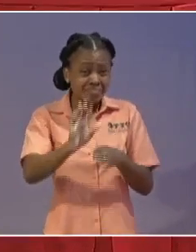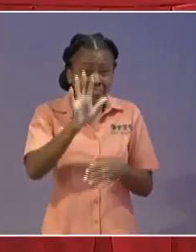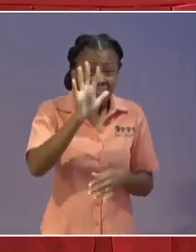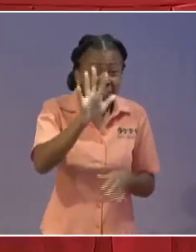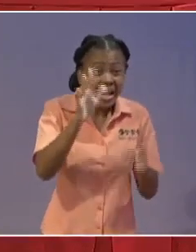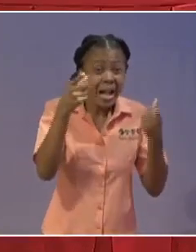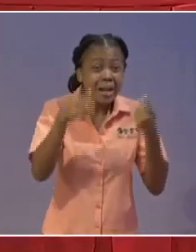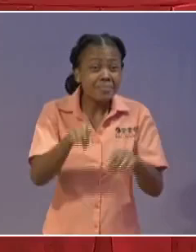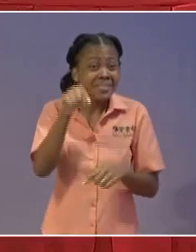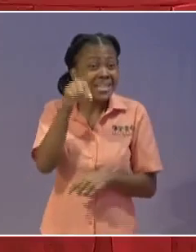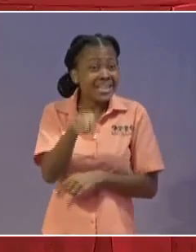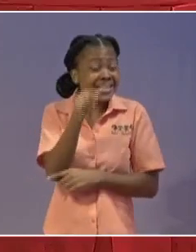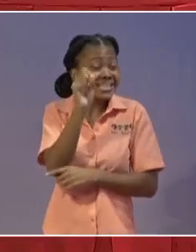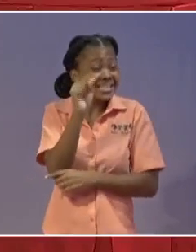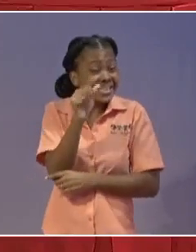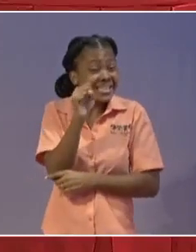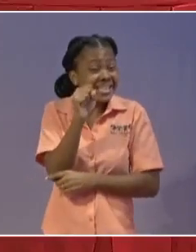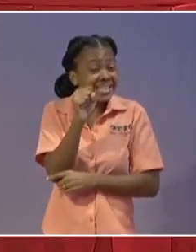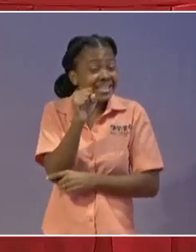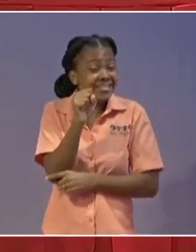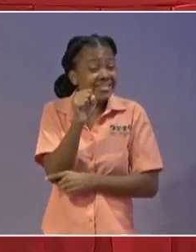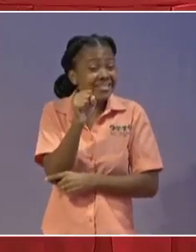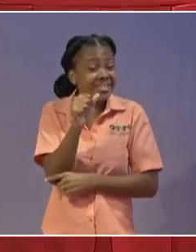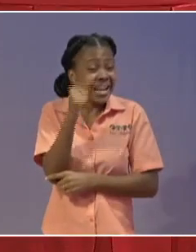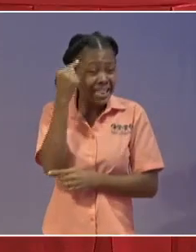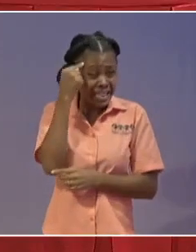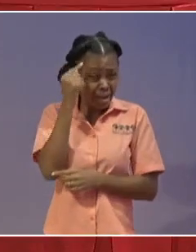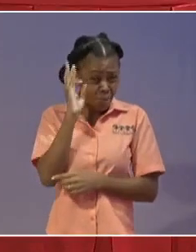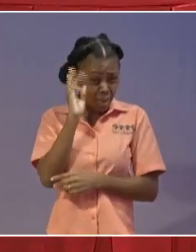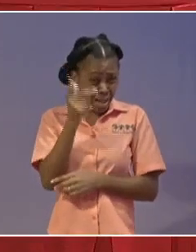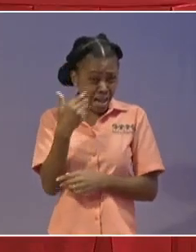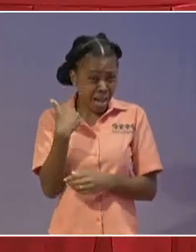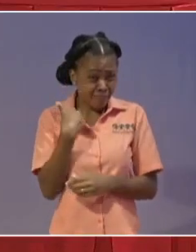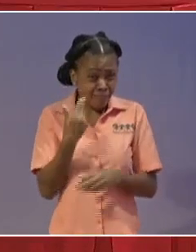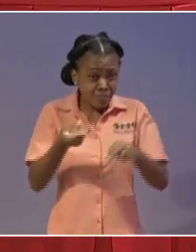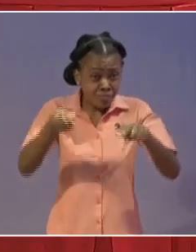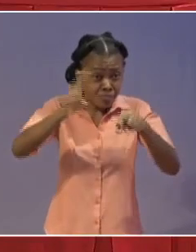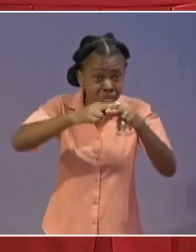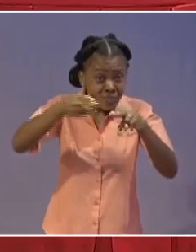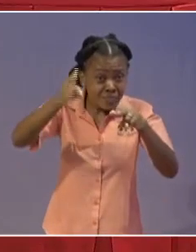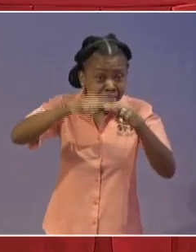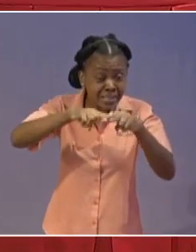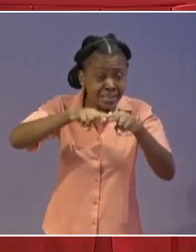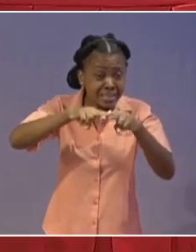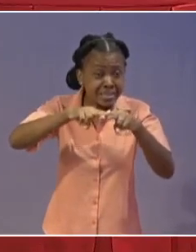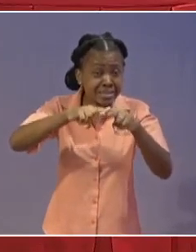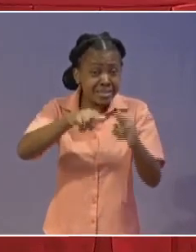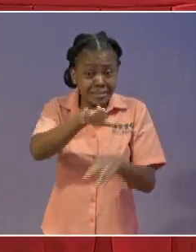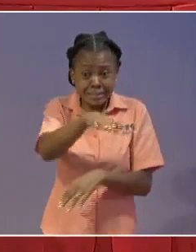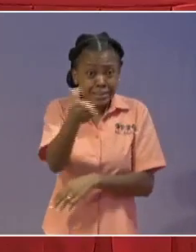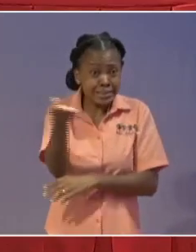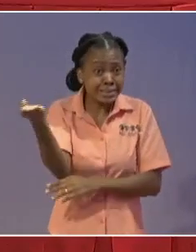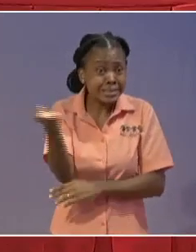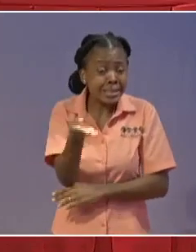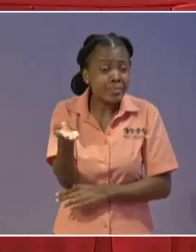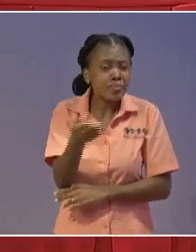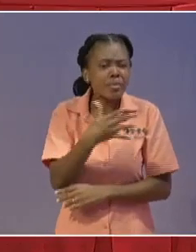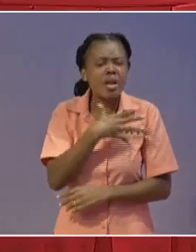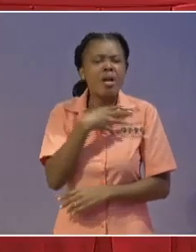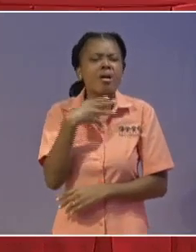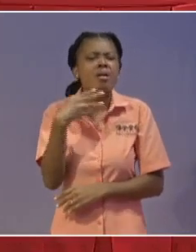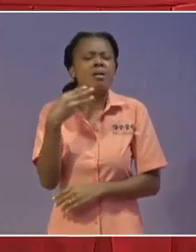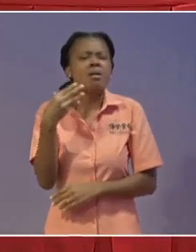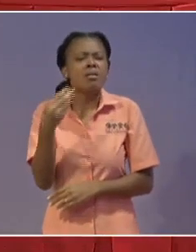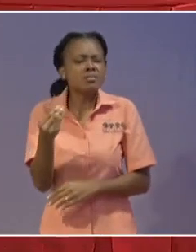a concern over the increasing number of deaths among the vaccinated as well as the rate of hospitalizations? Also, a member of the